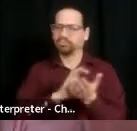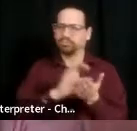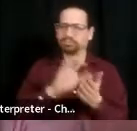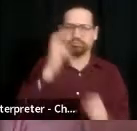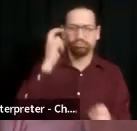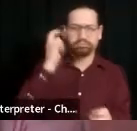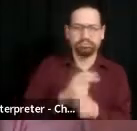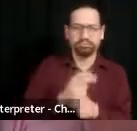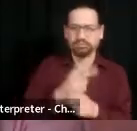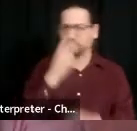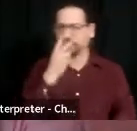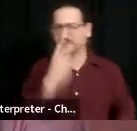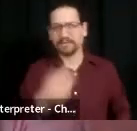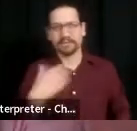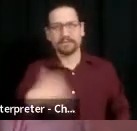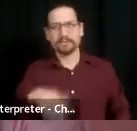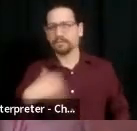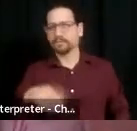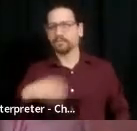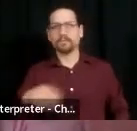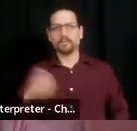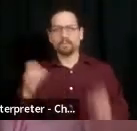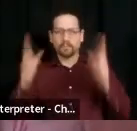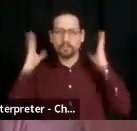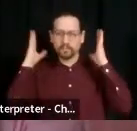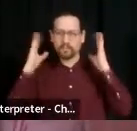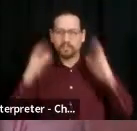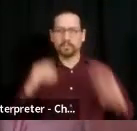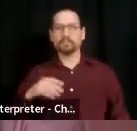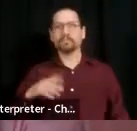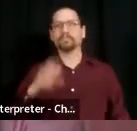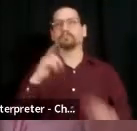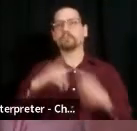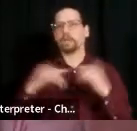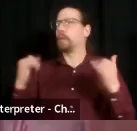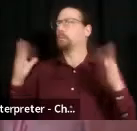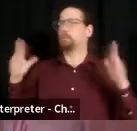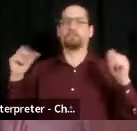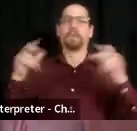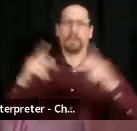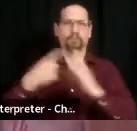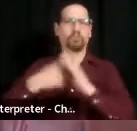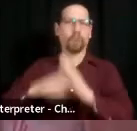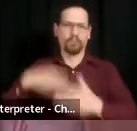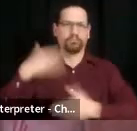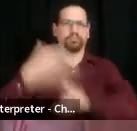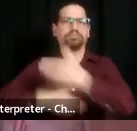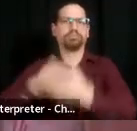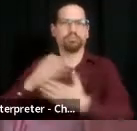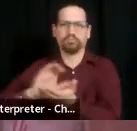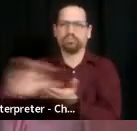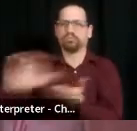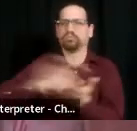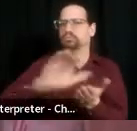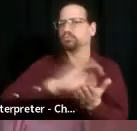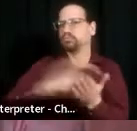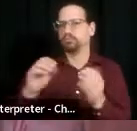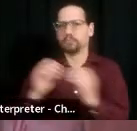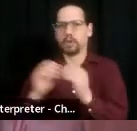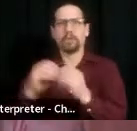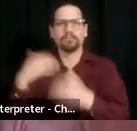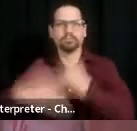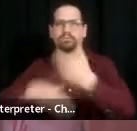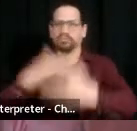but I believe they're all back online now. So this travel ban extension until midnight will give